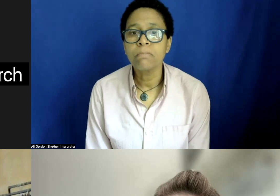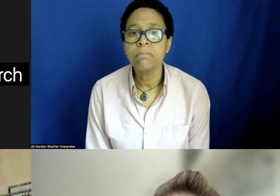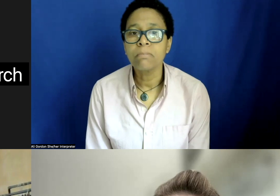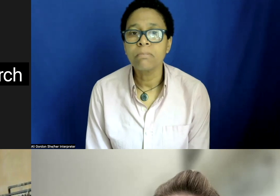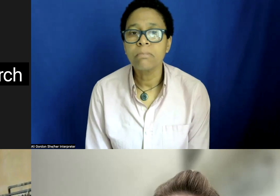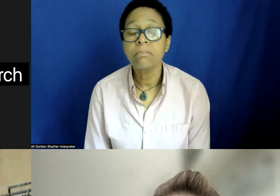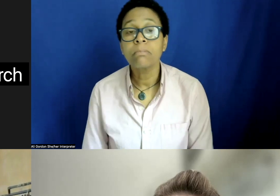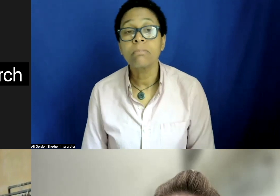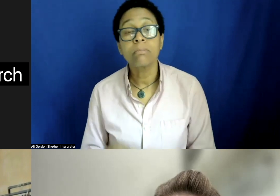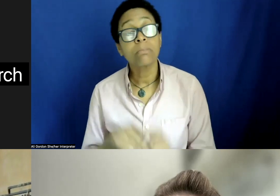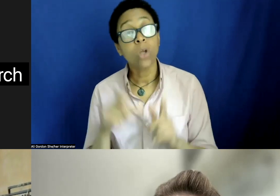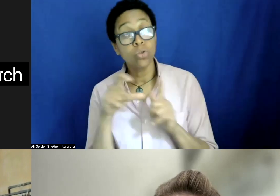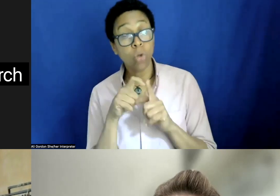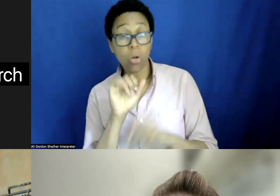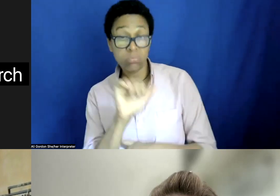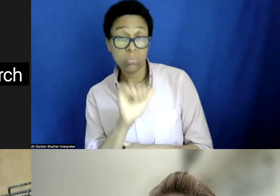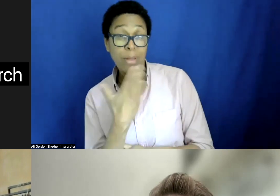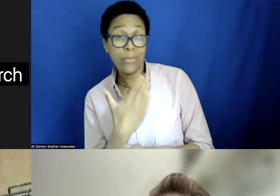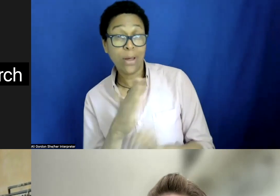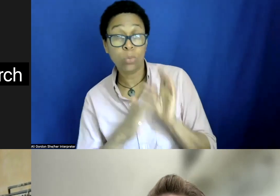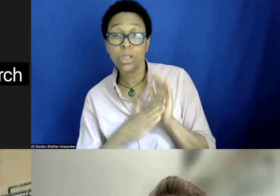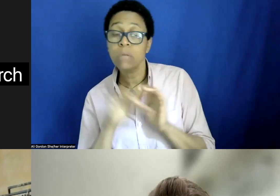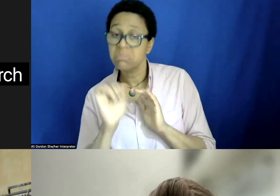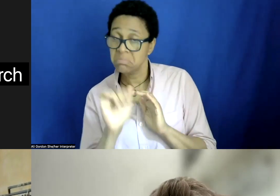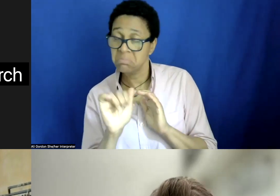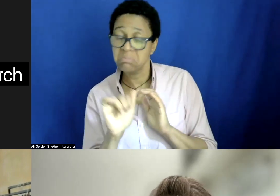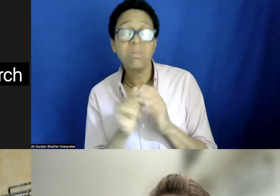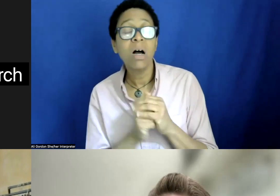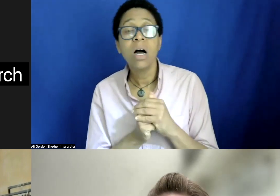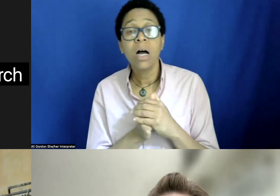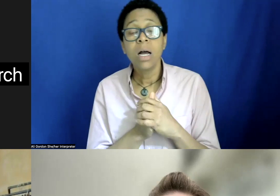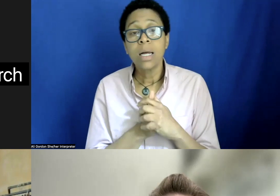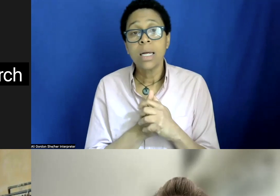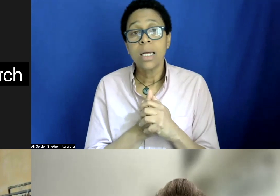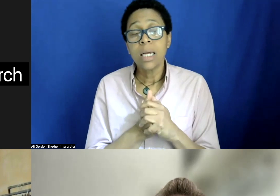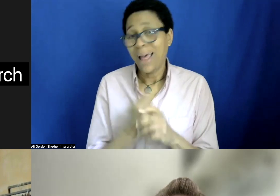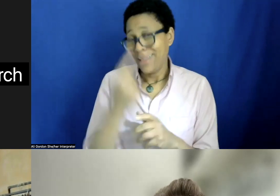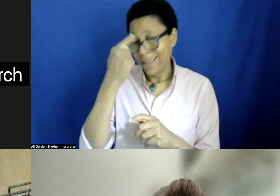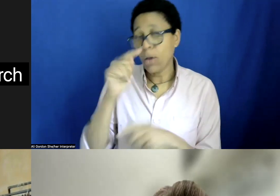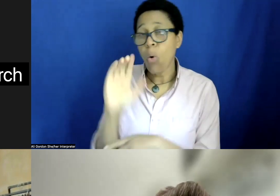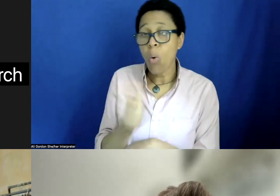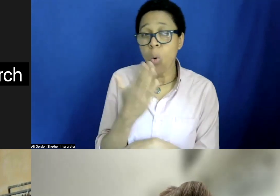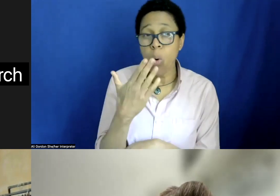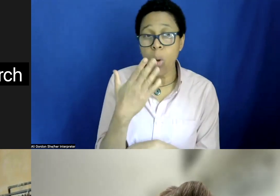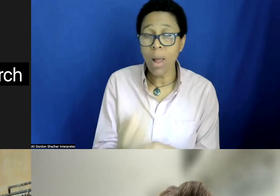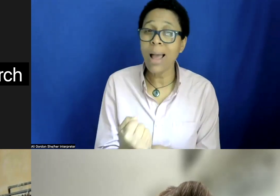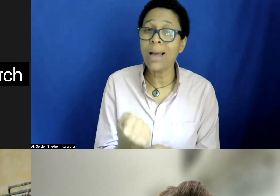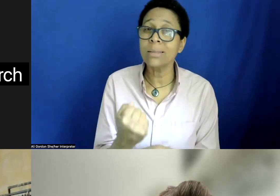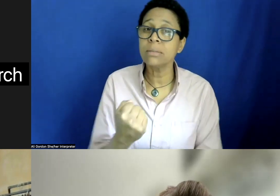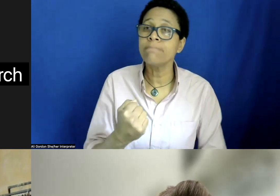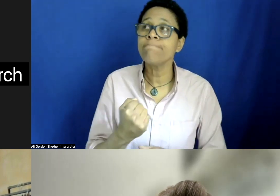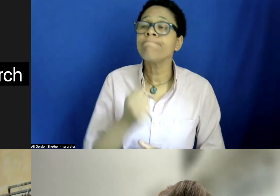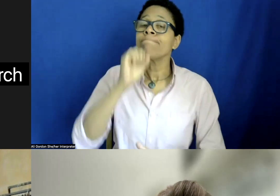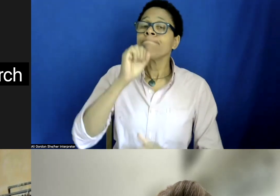Absolutely. Thank you, Michelle. Yeah, I think we've all had our own experience of being judged or